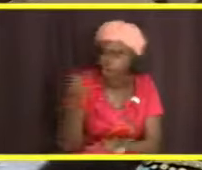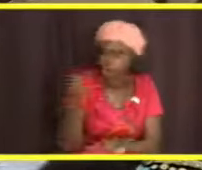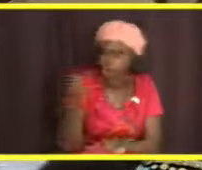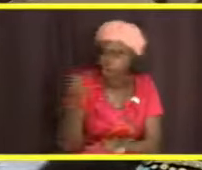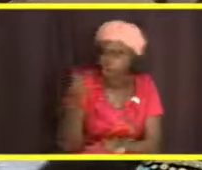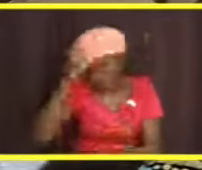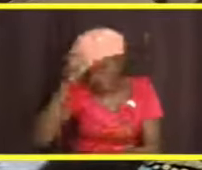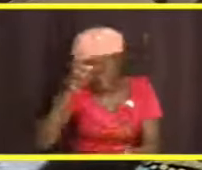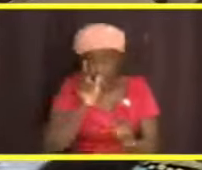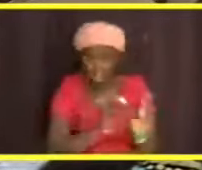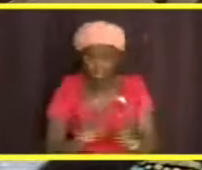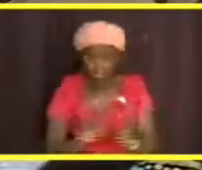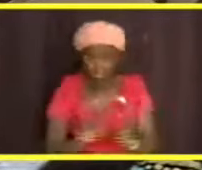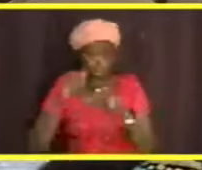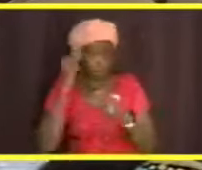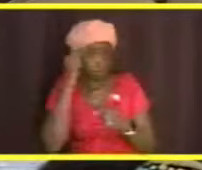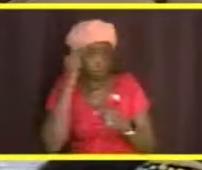according to Matthew